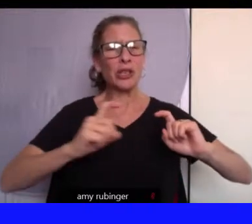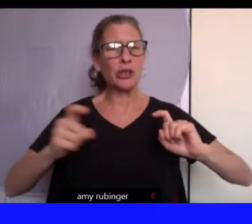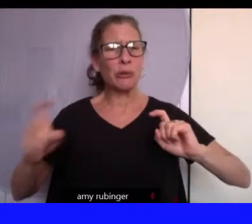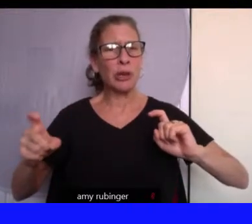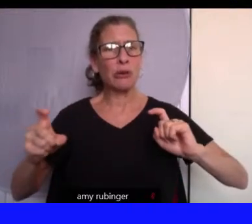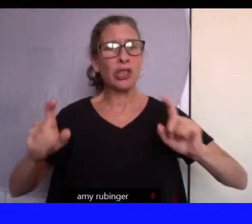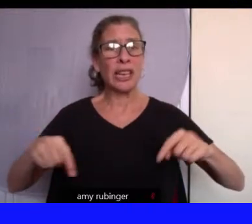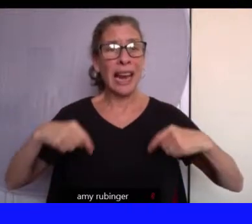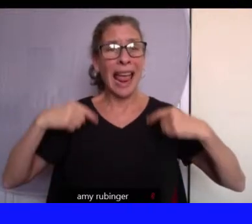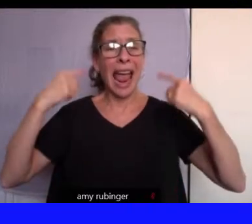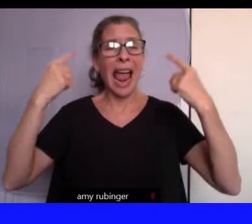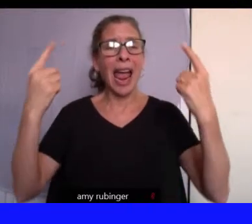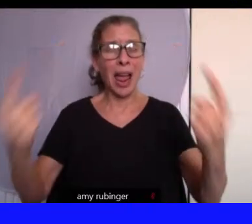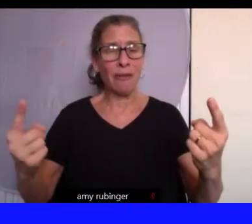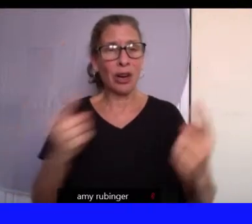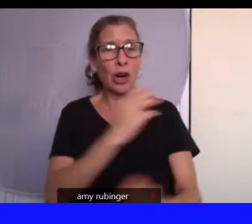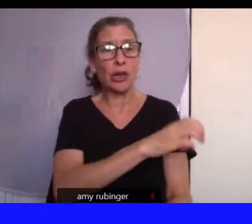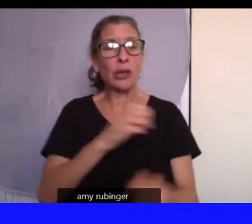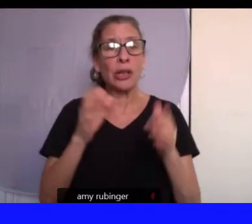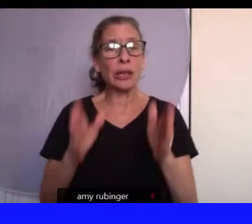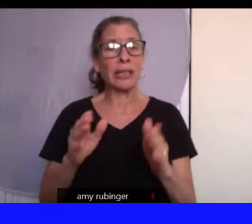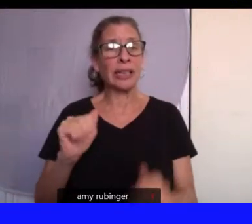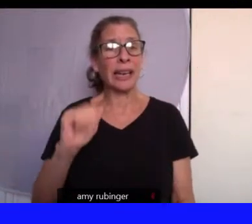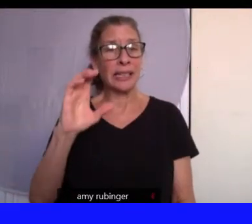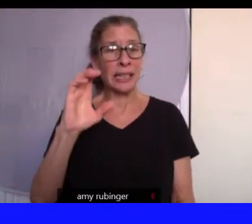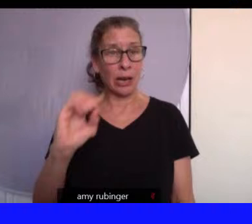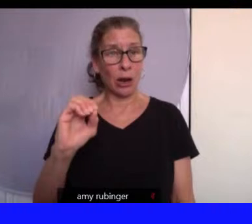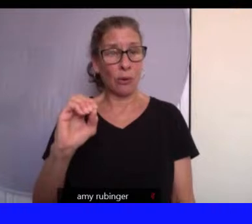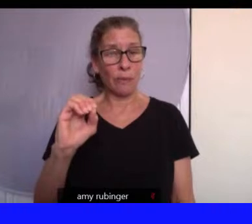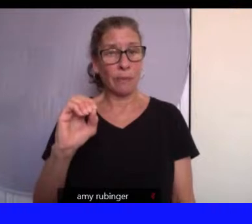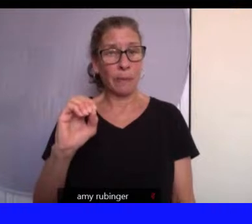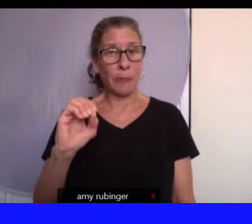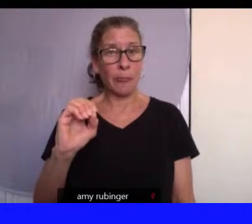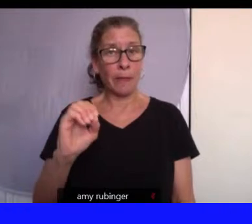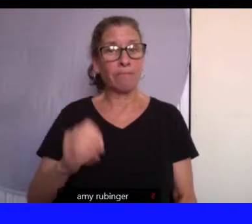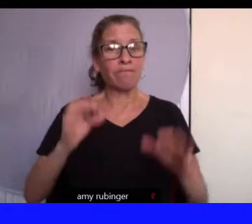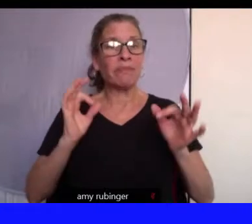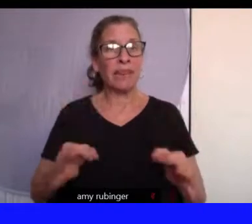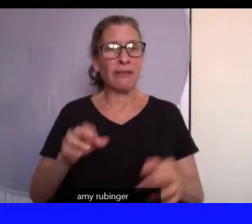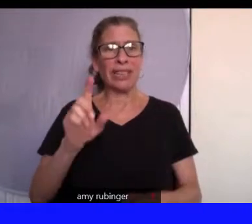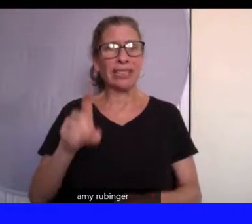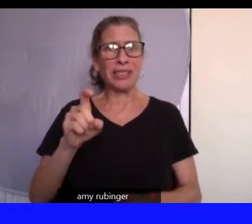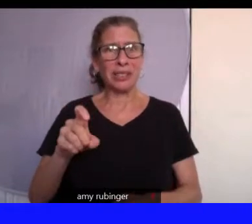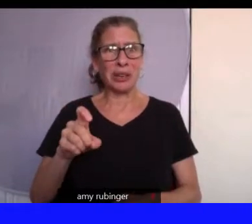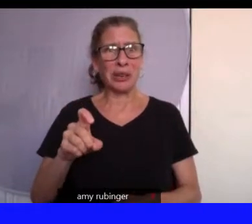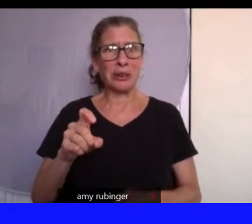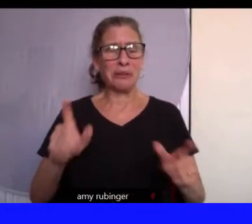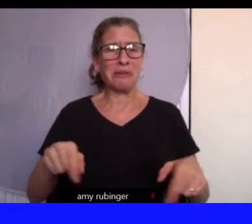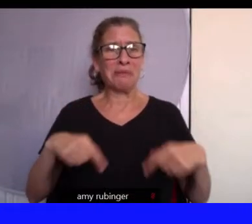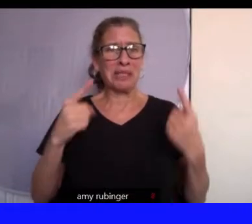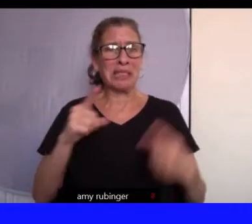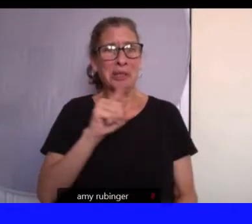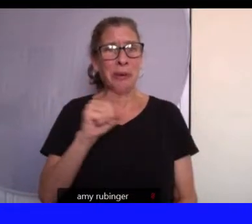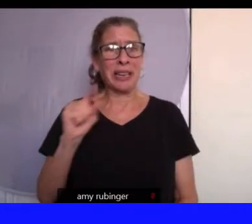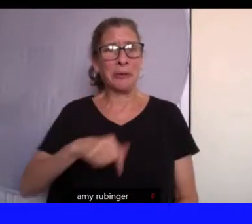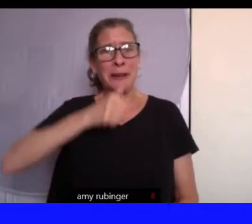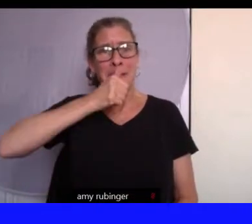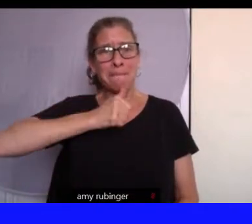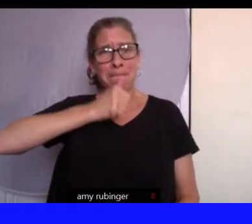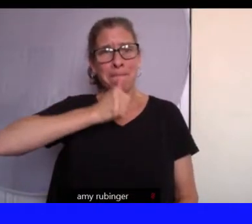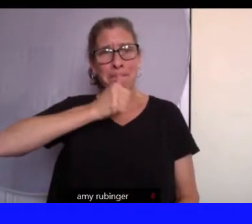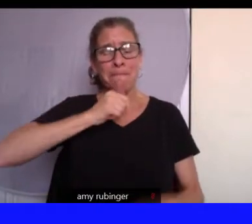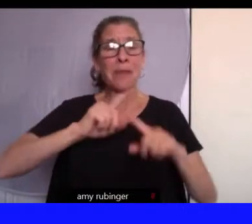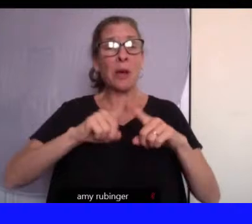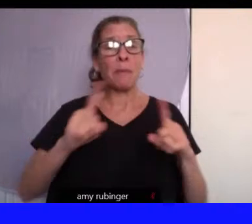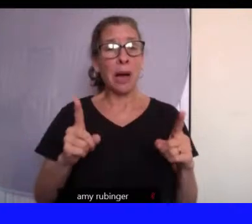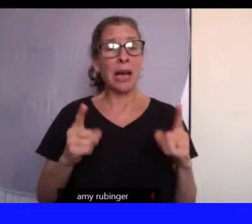shared savings that could be distributed this year for next year, so that we are sure that our clinicians